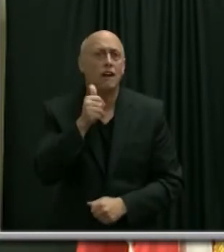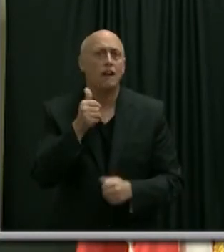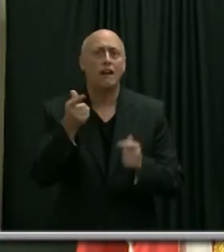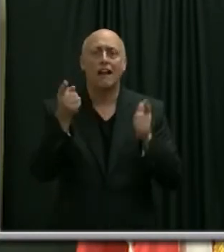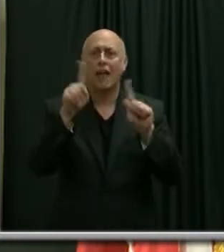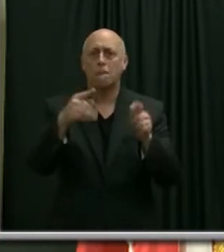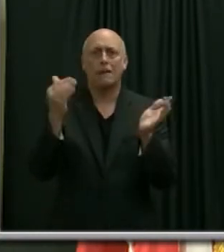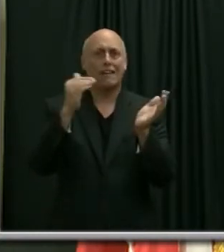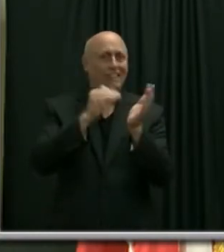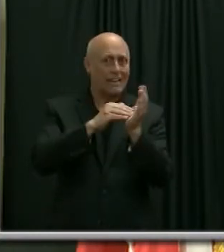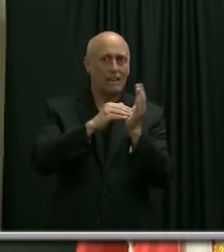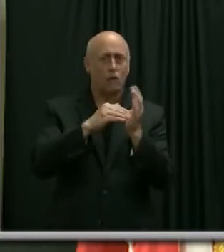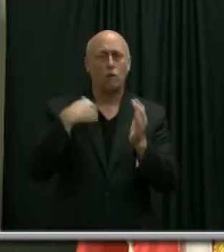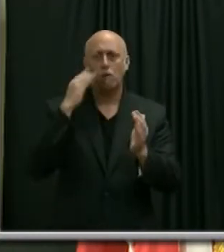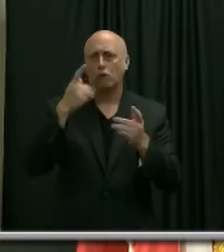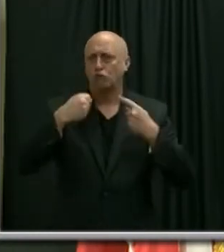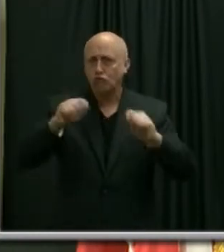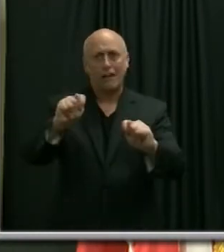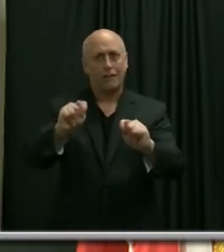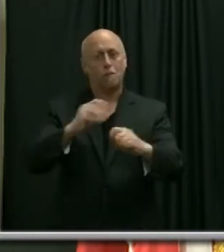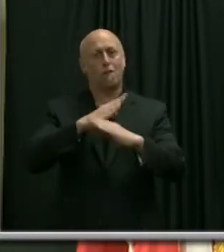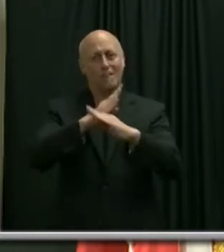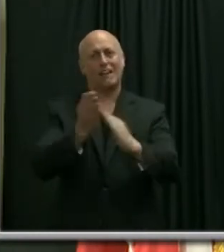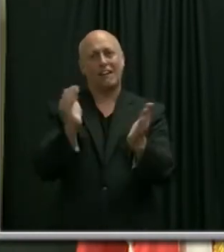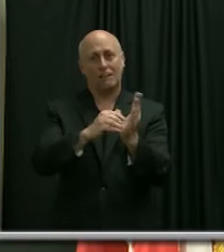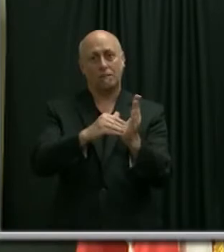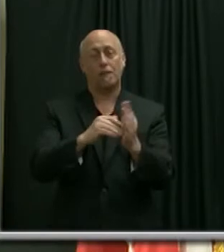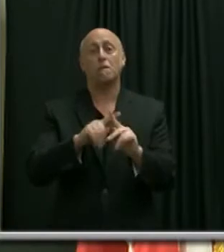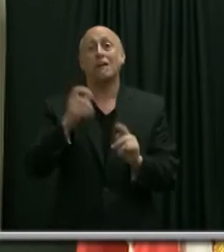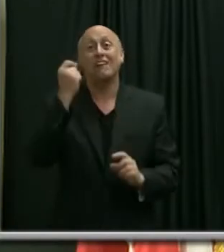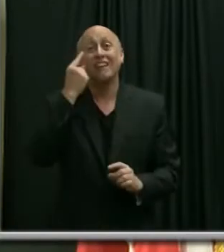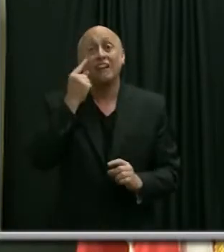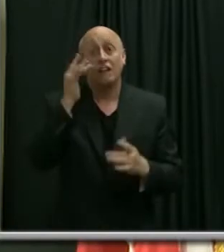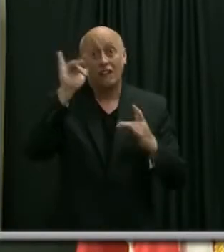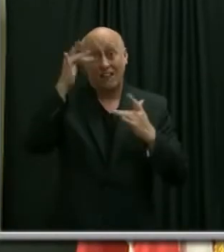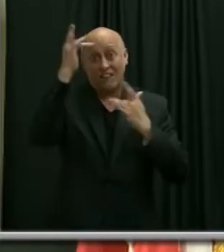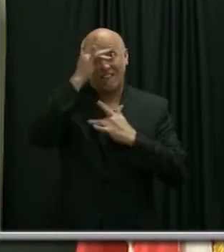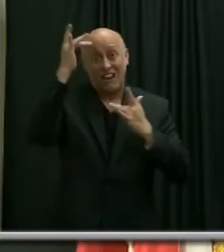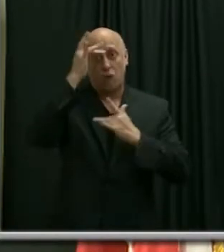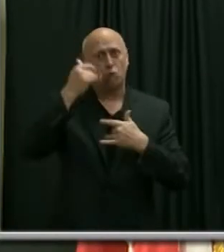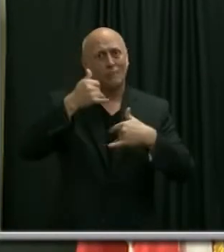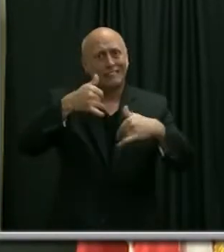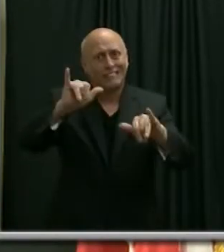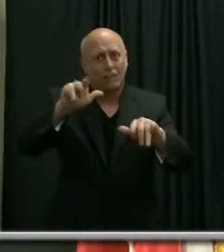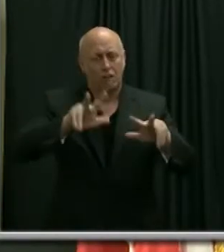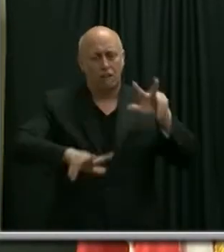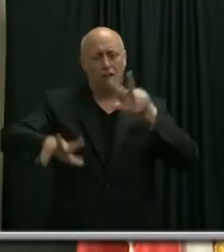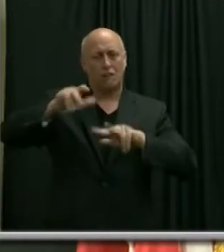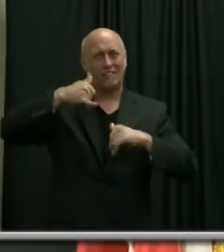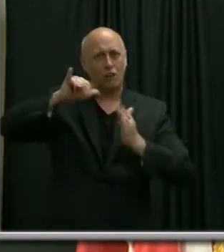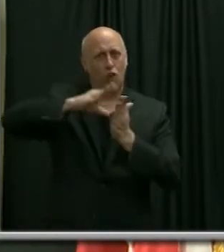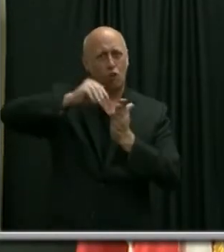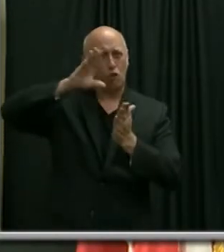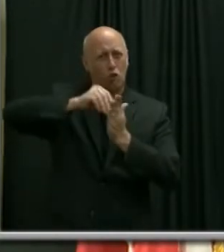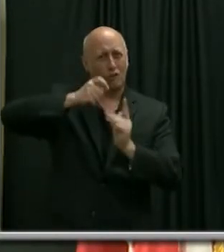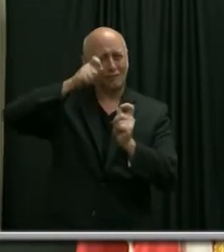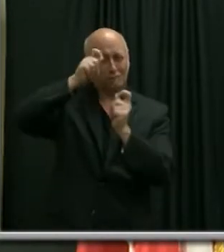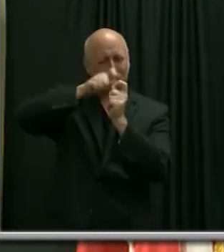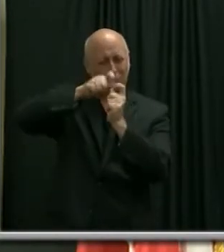is replicated. But this virus is still something that we're learning about. And the